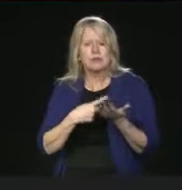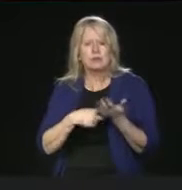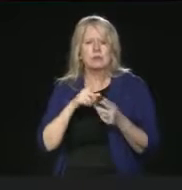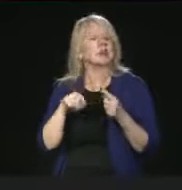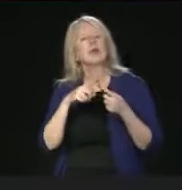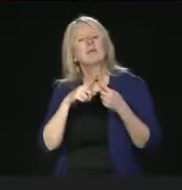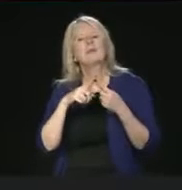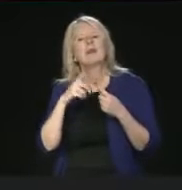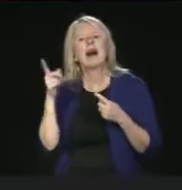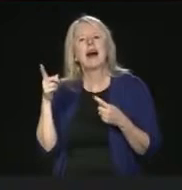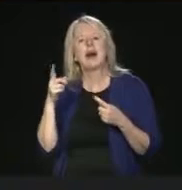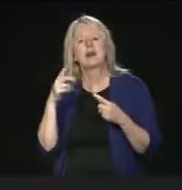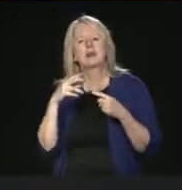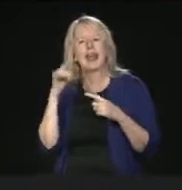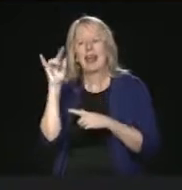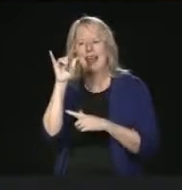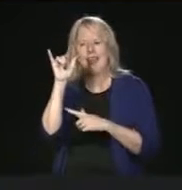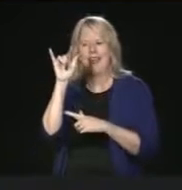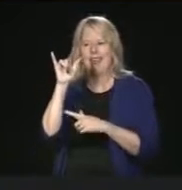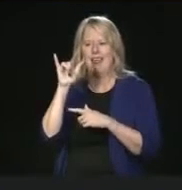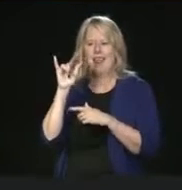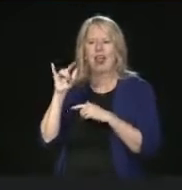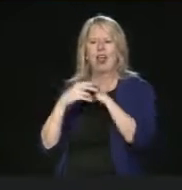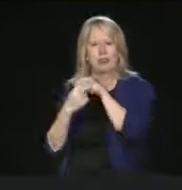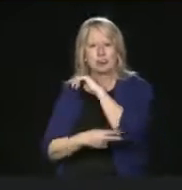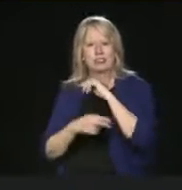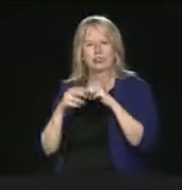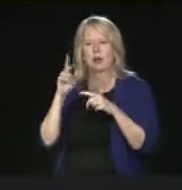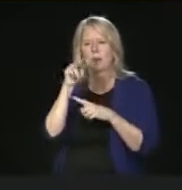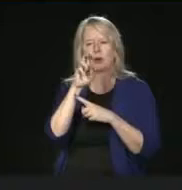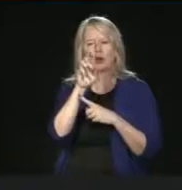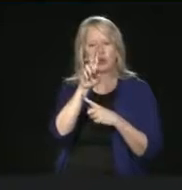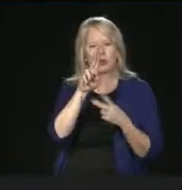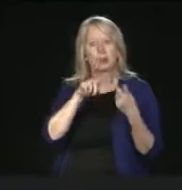flights to help people in Spain and other countries.